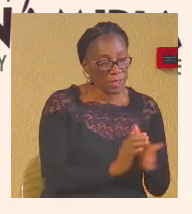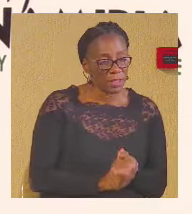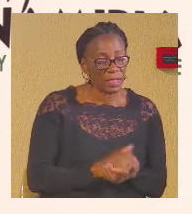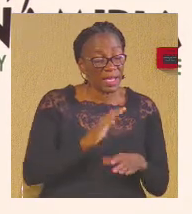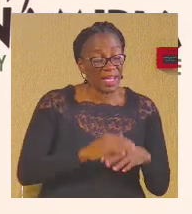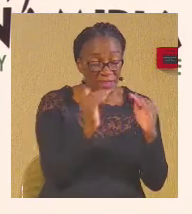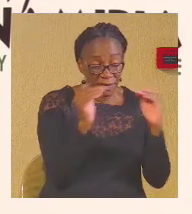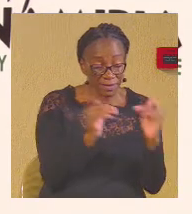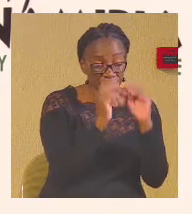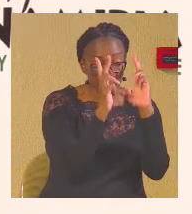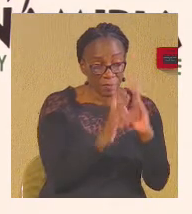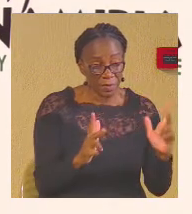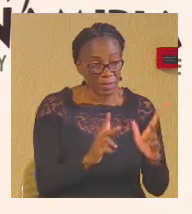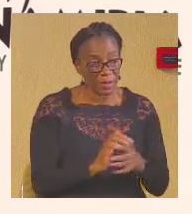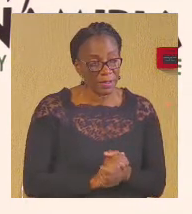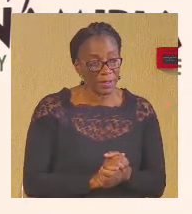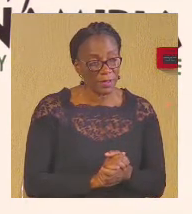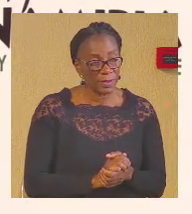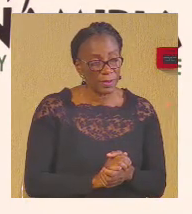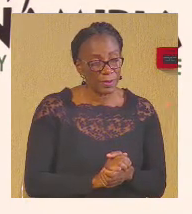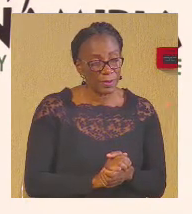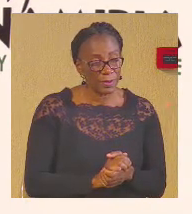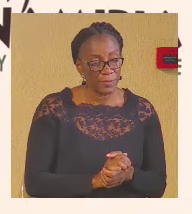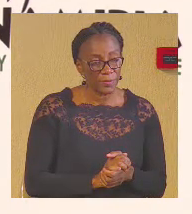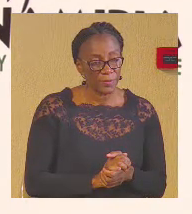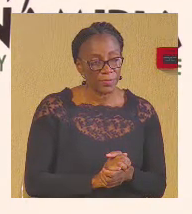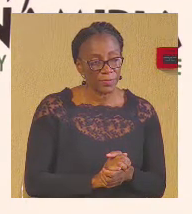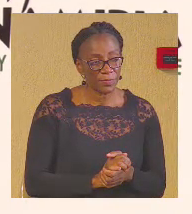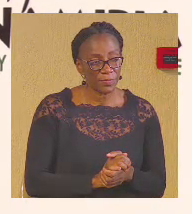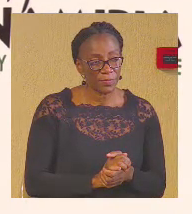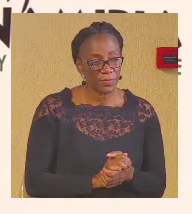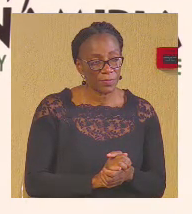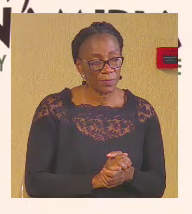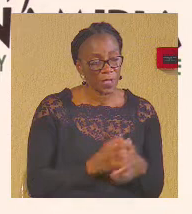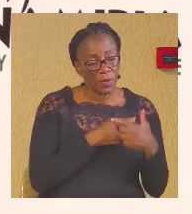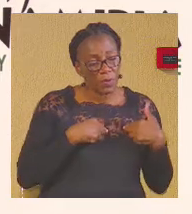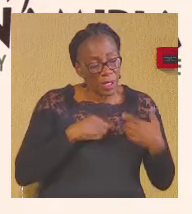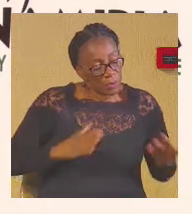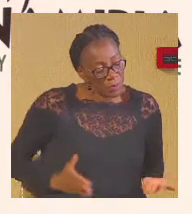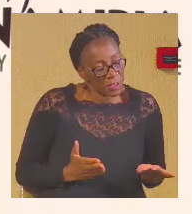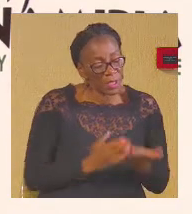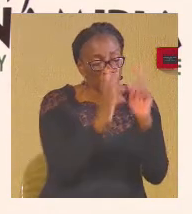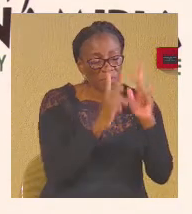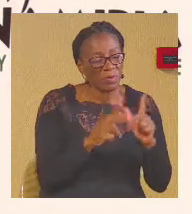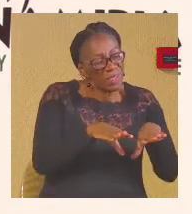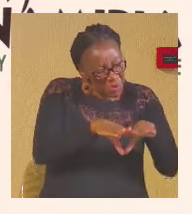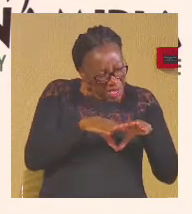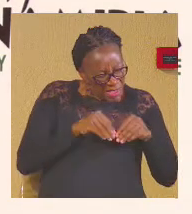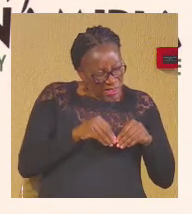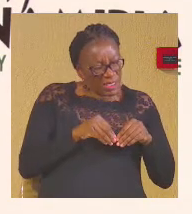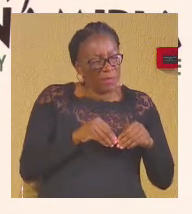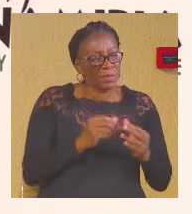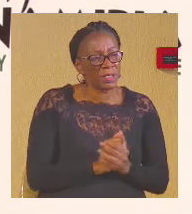that we are encouraging people to embrace the quarantine concept because it